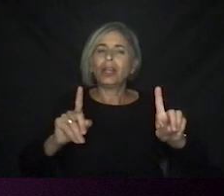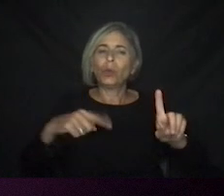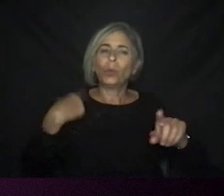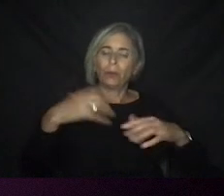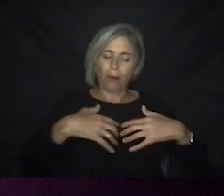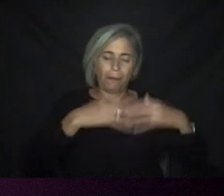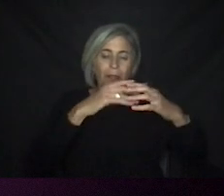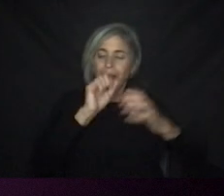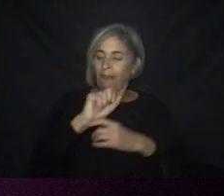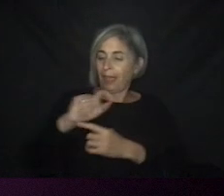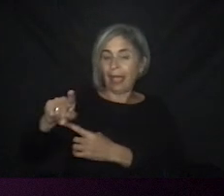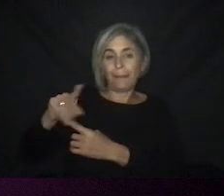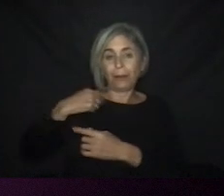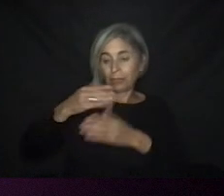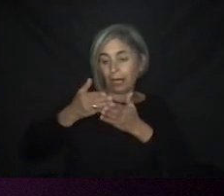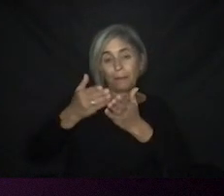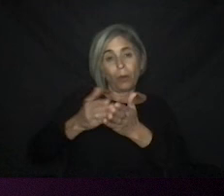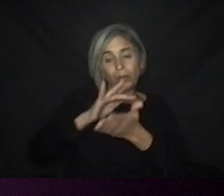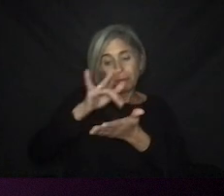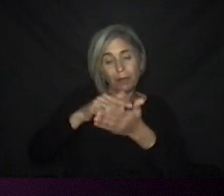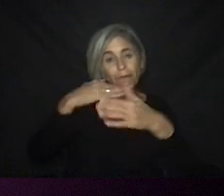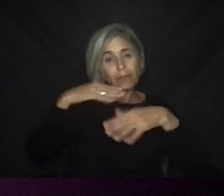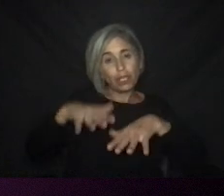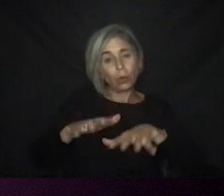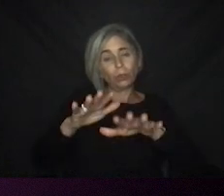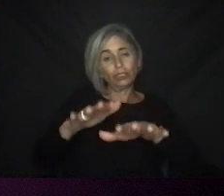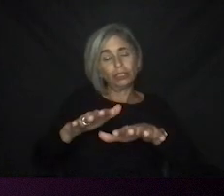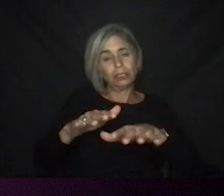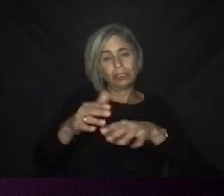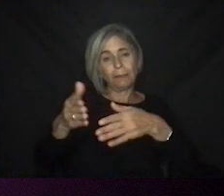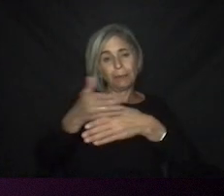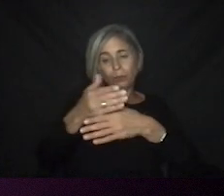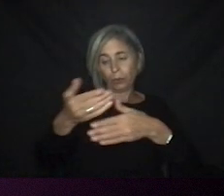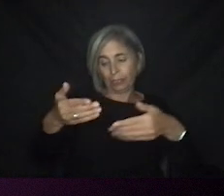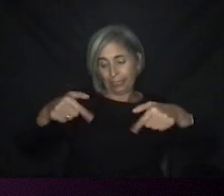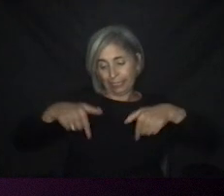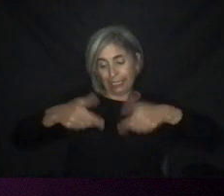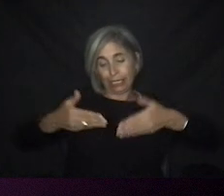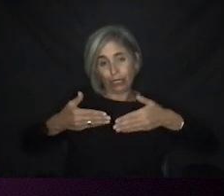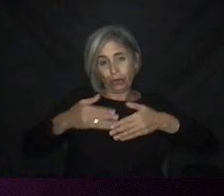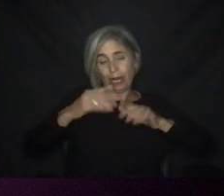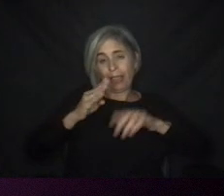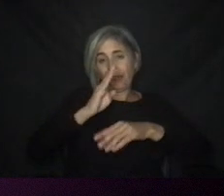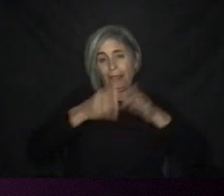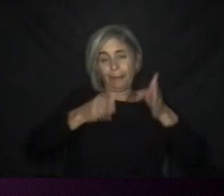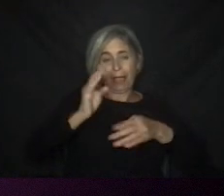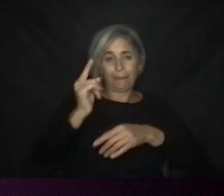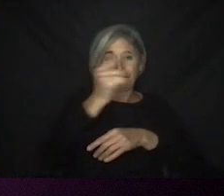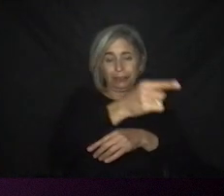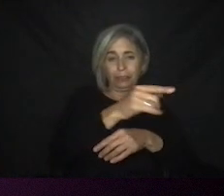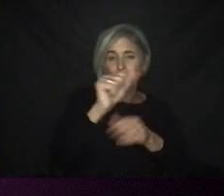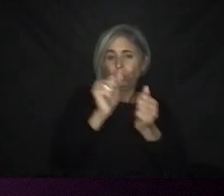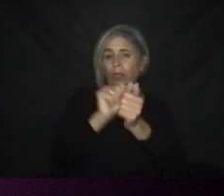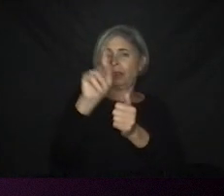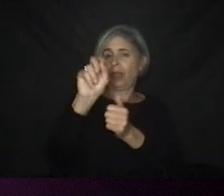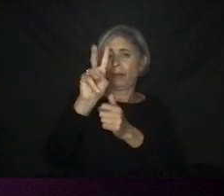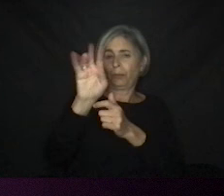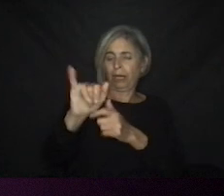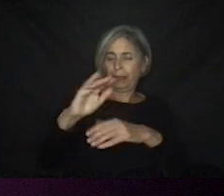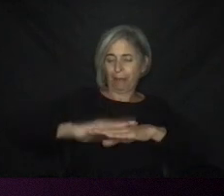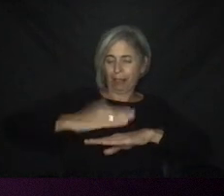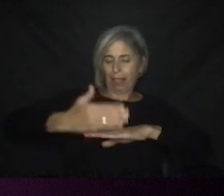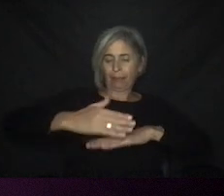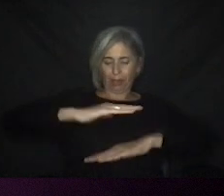When we were building the app, I was on a boat in the middle of the ocean in between here and the Bahamas with him, with Aubrey, and I had my laptop on my